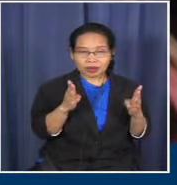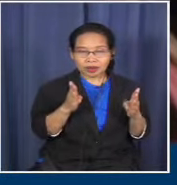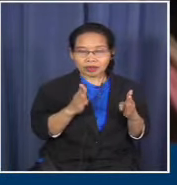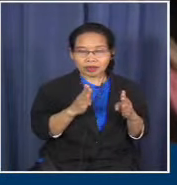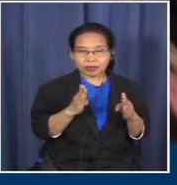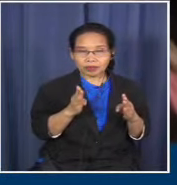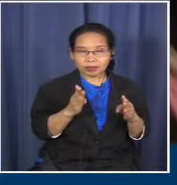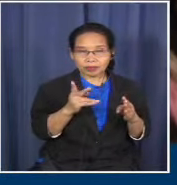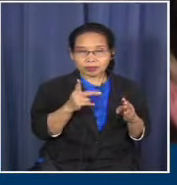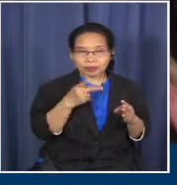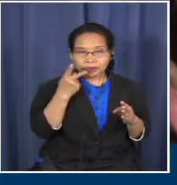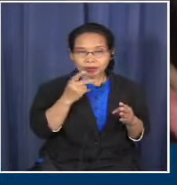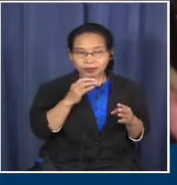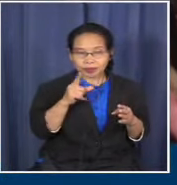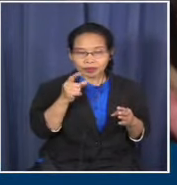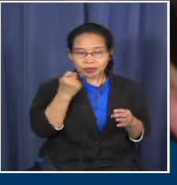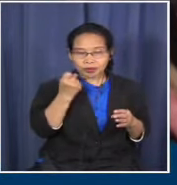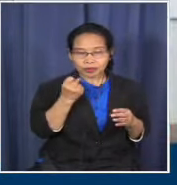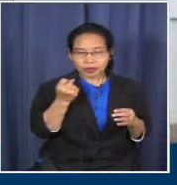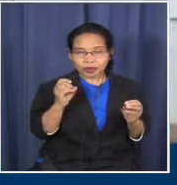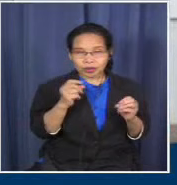Big Bang, from the primordial soup?